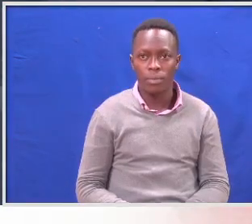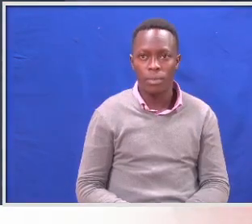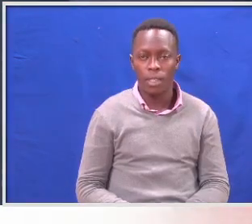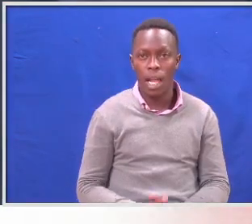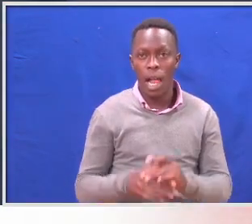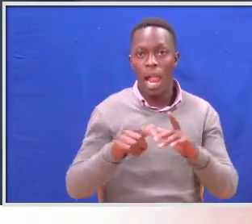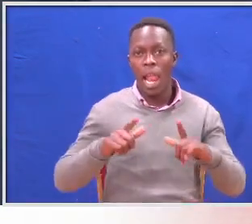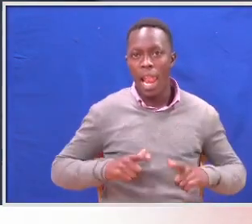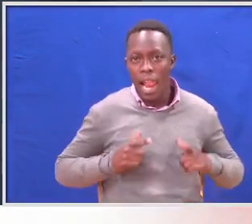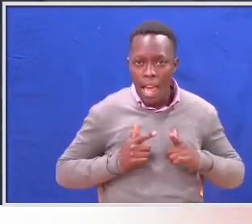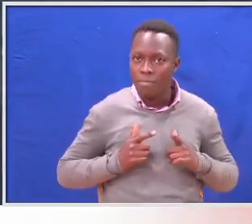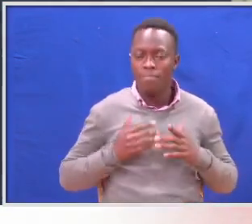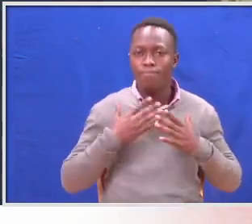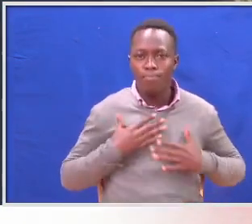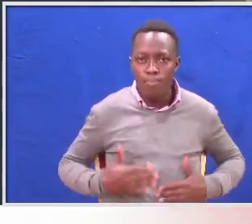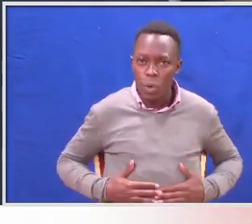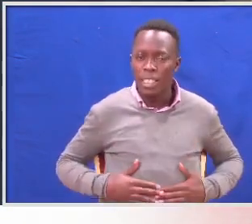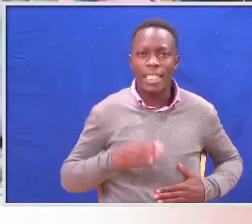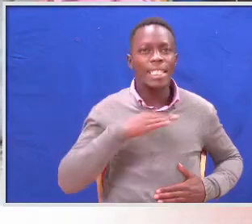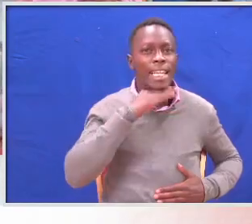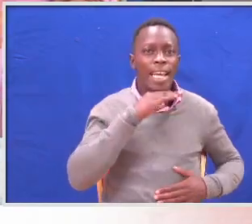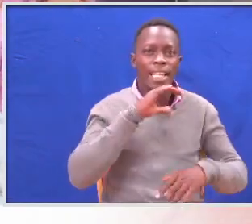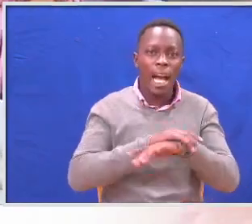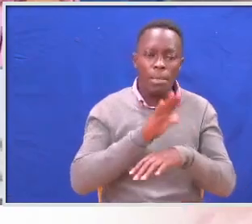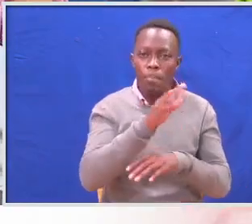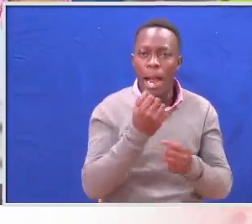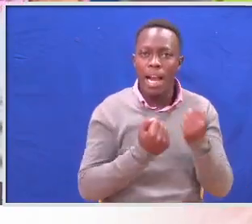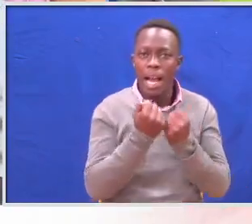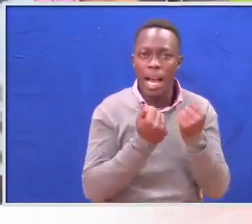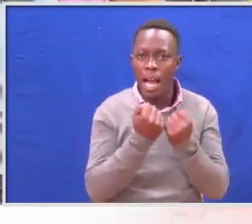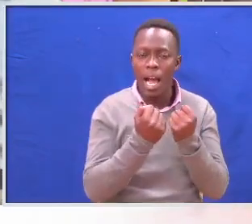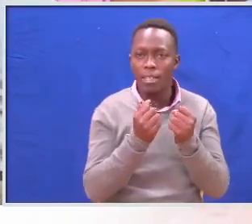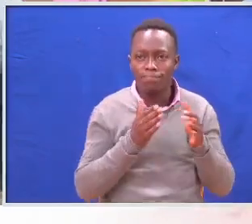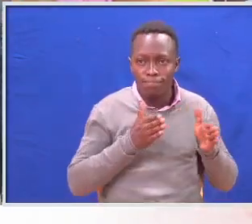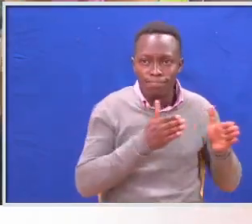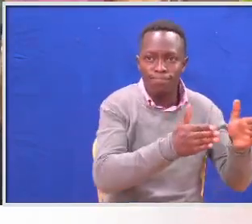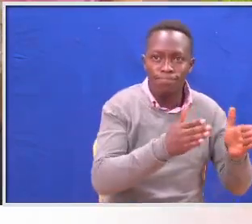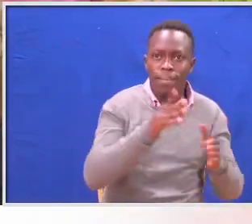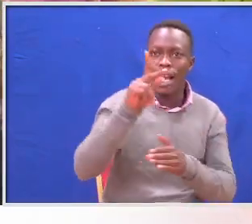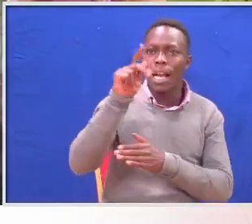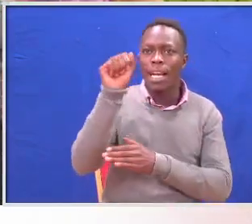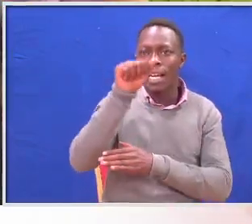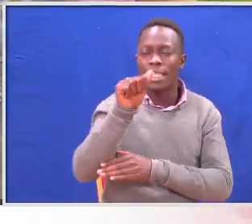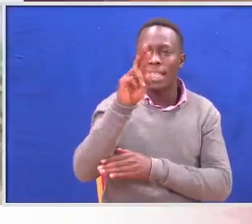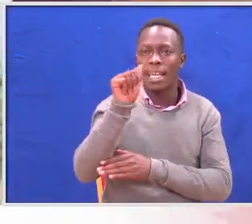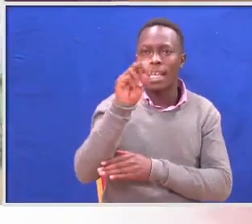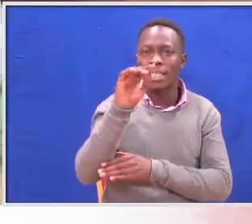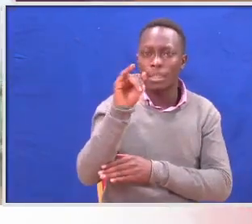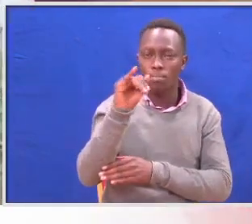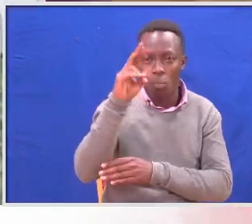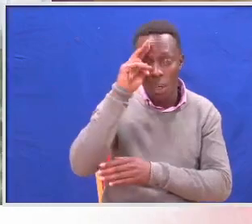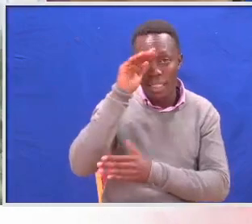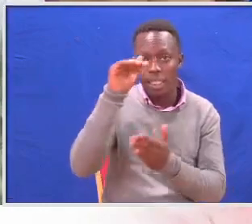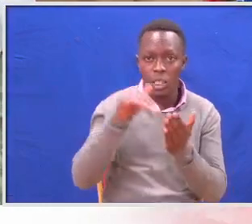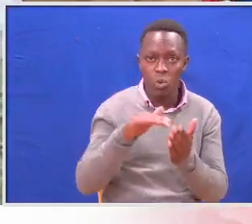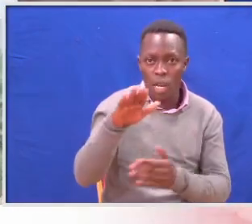The lifeless body of Constable John Ongweno was found inside this car, parked inside Kasarani Police Line Estate in Nakuru